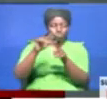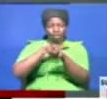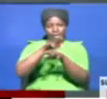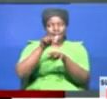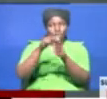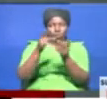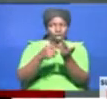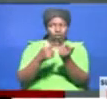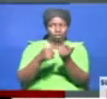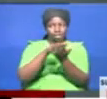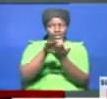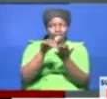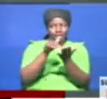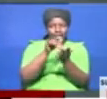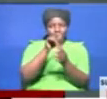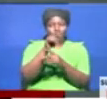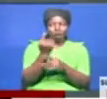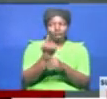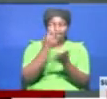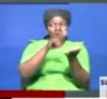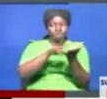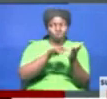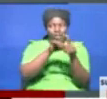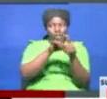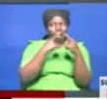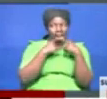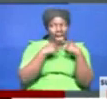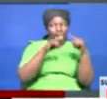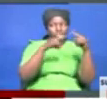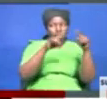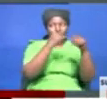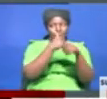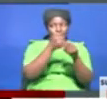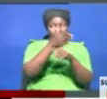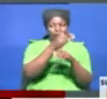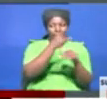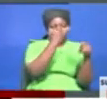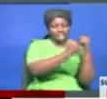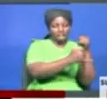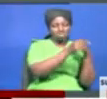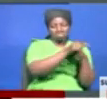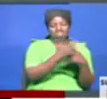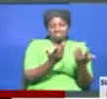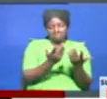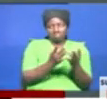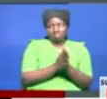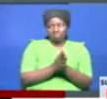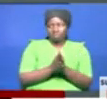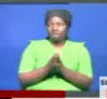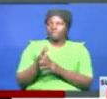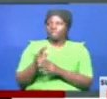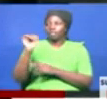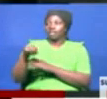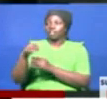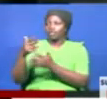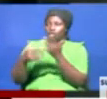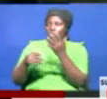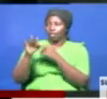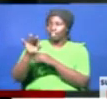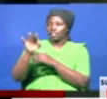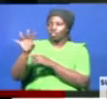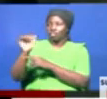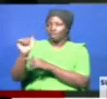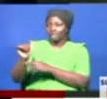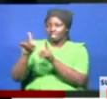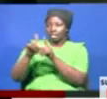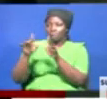a verification, and the declarations made there then were final. Yeah, so 34A, and I was, as you pointed